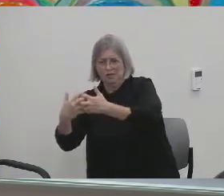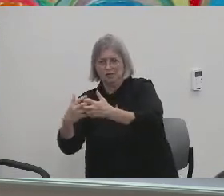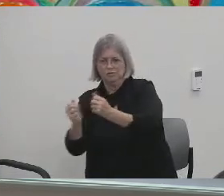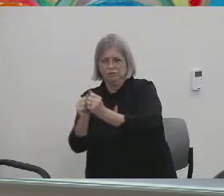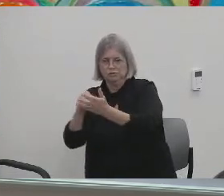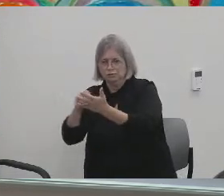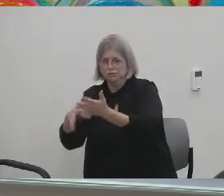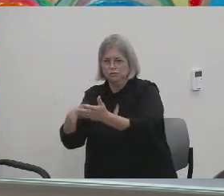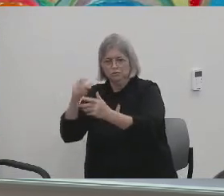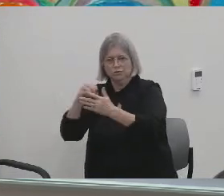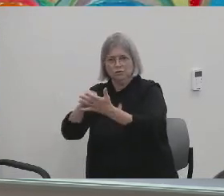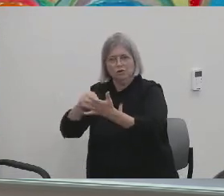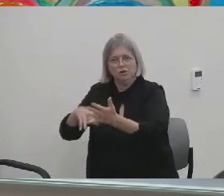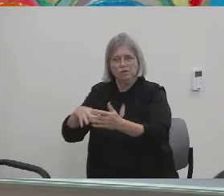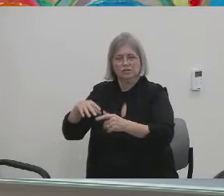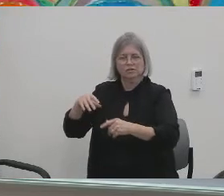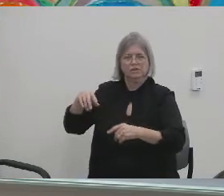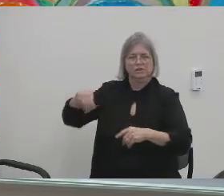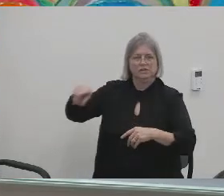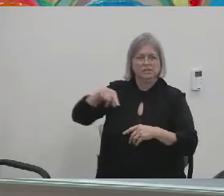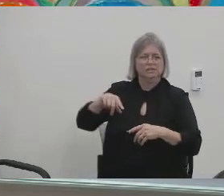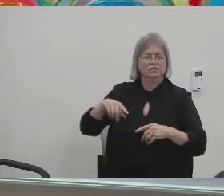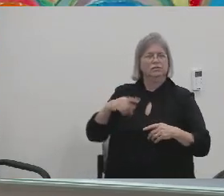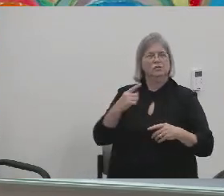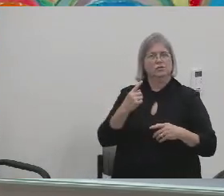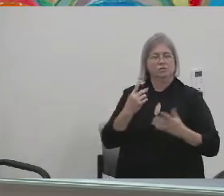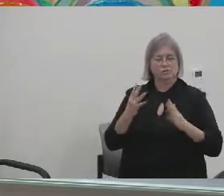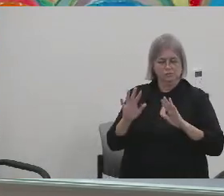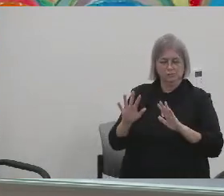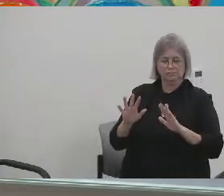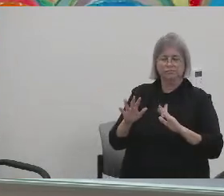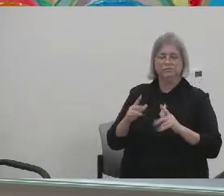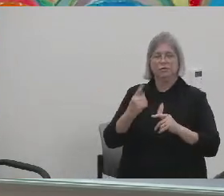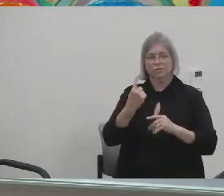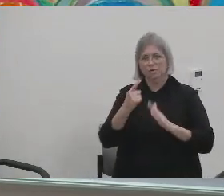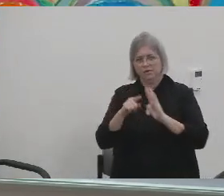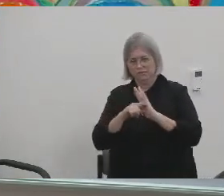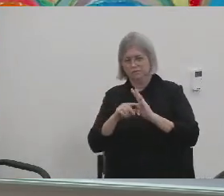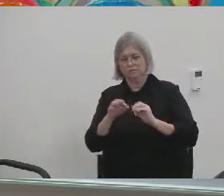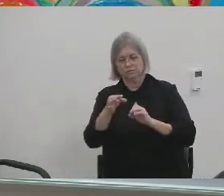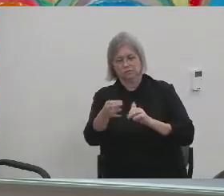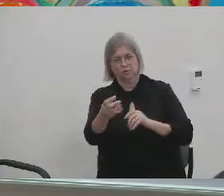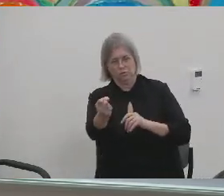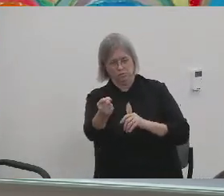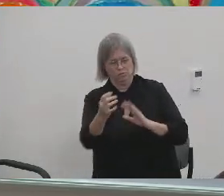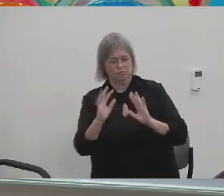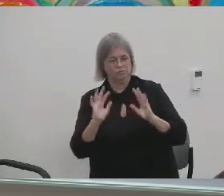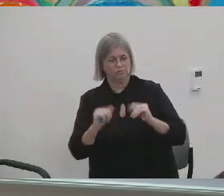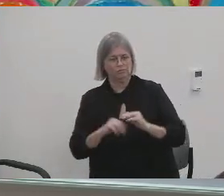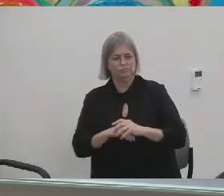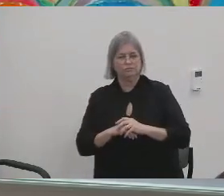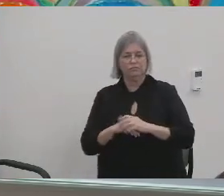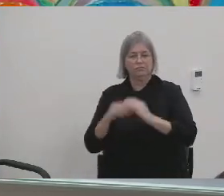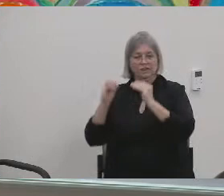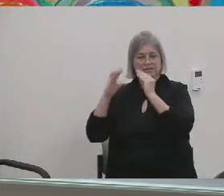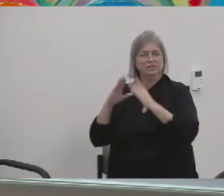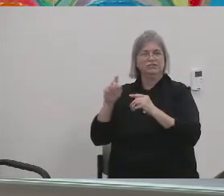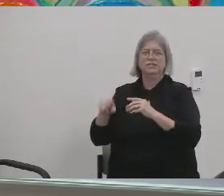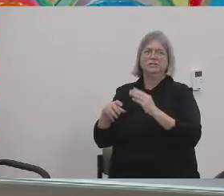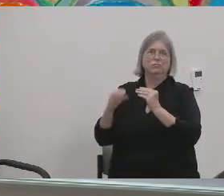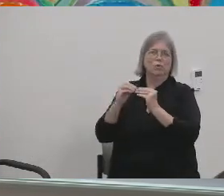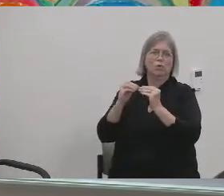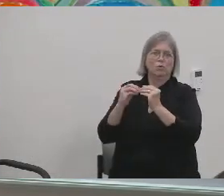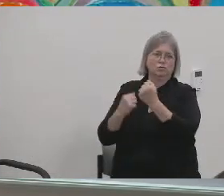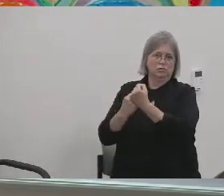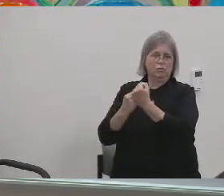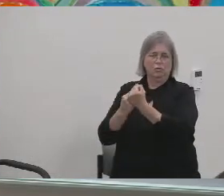So there's only one downside, and I'm going to say that in a little, I'm going to say that. So the teachers, they just need more. They need more